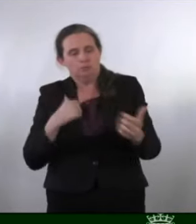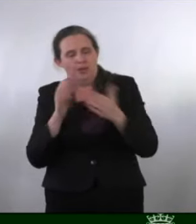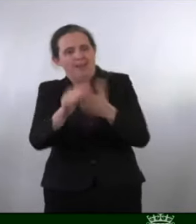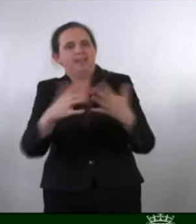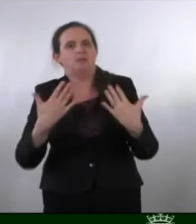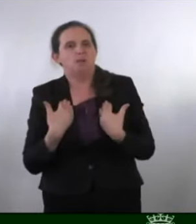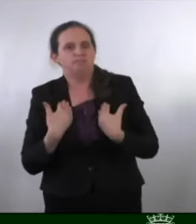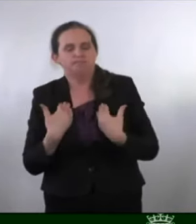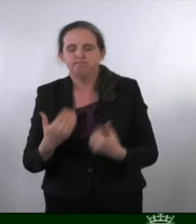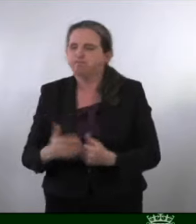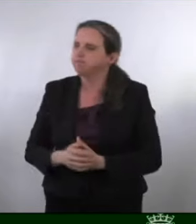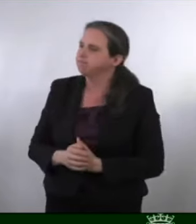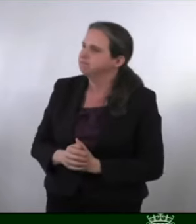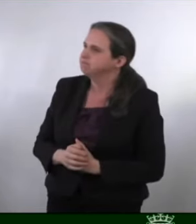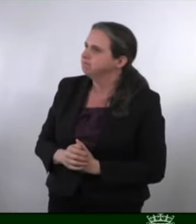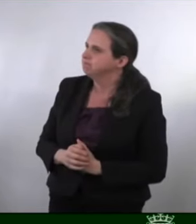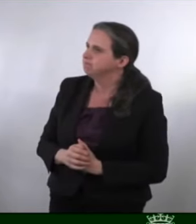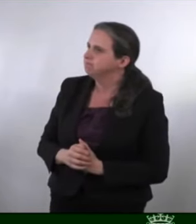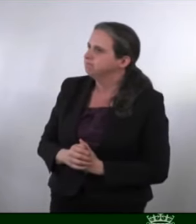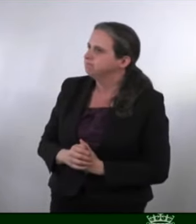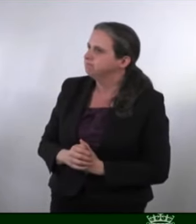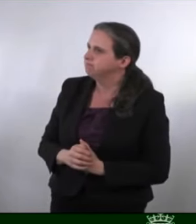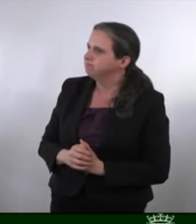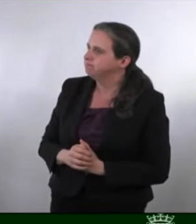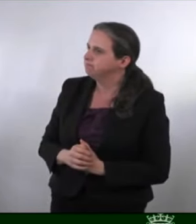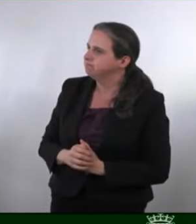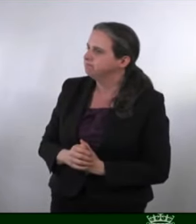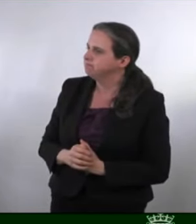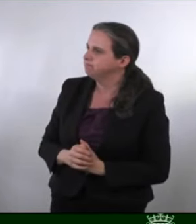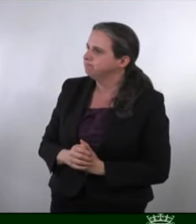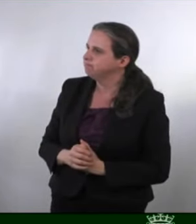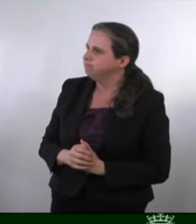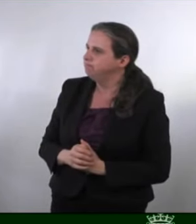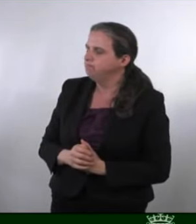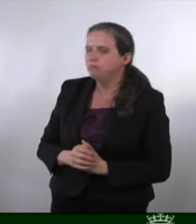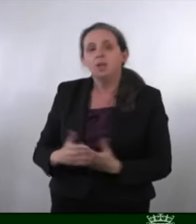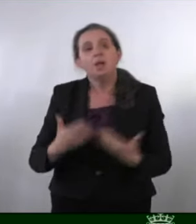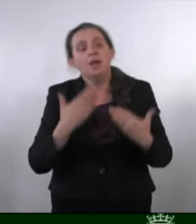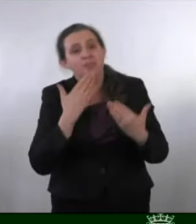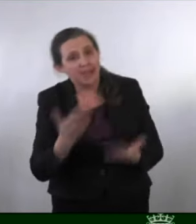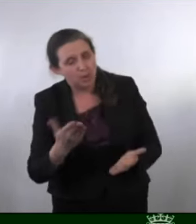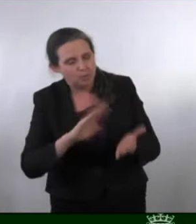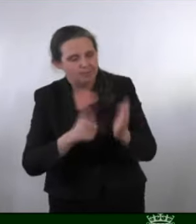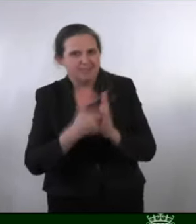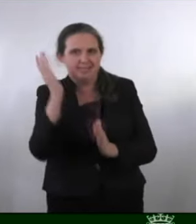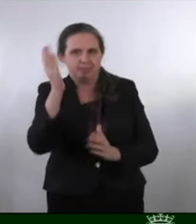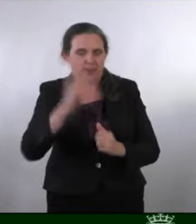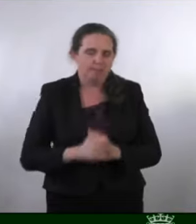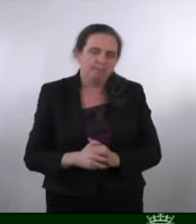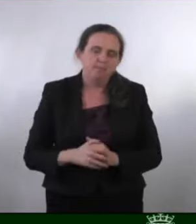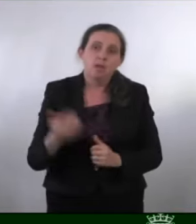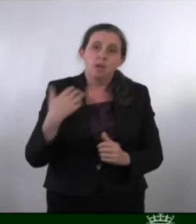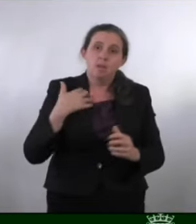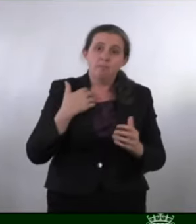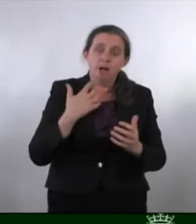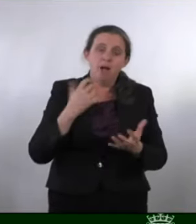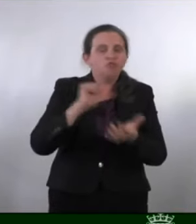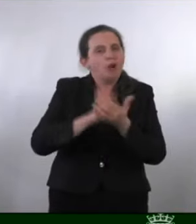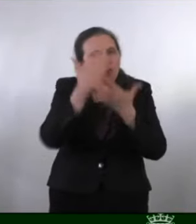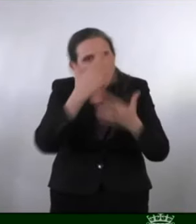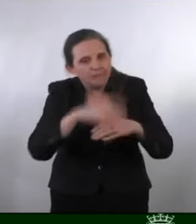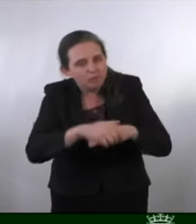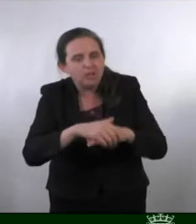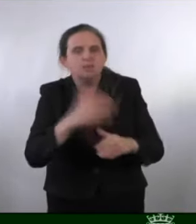that was asked by our right honourable friend from Forest of Dean? I think the Secretary of State said that he recognises the damage that's